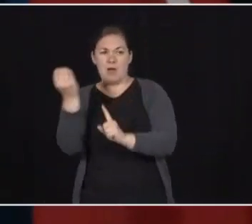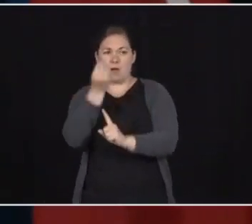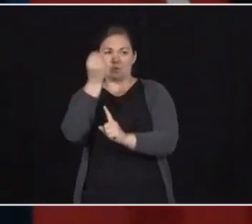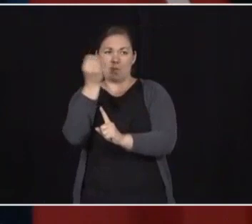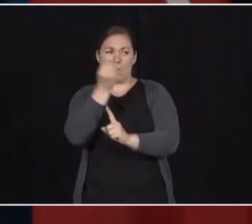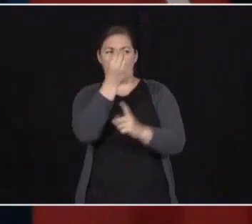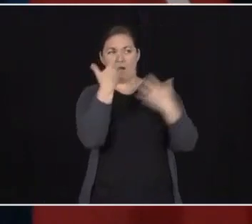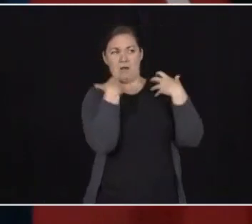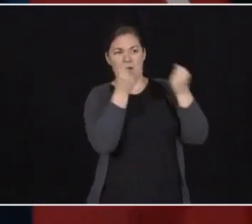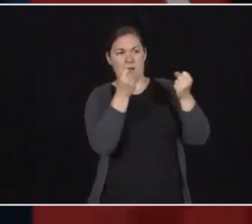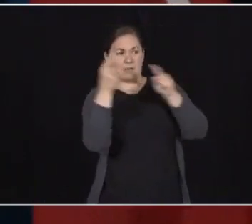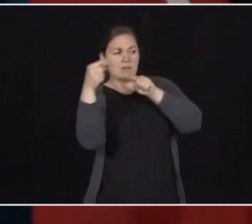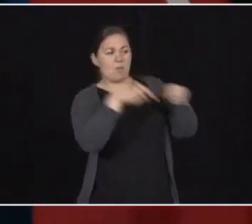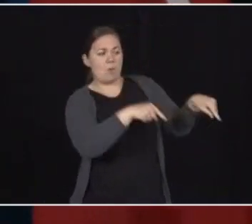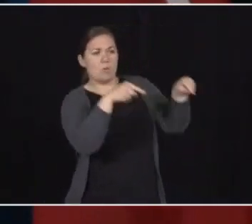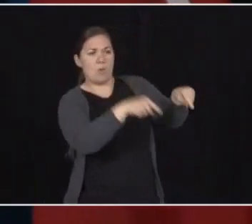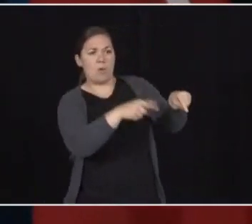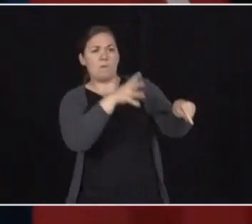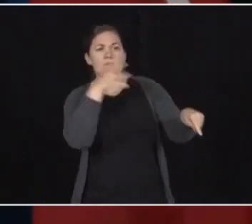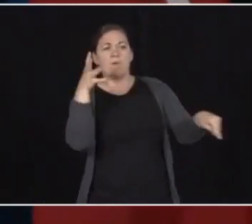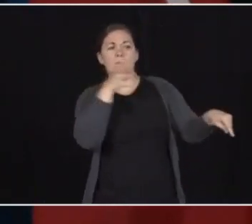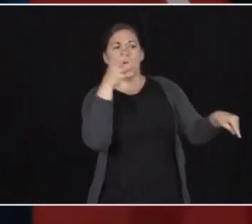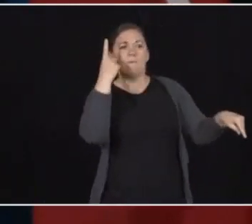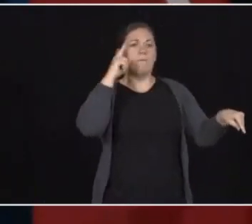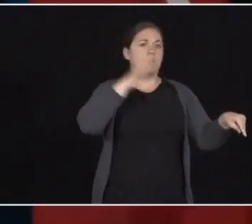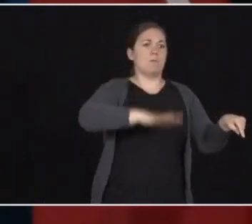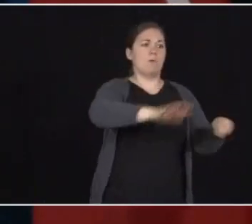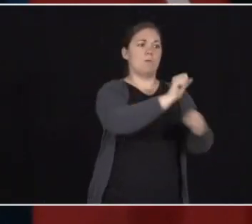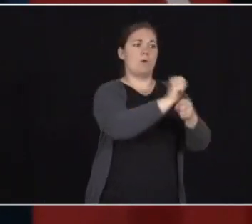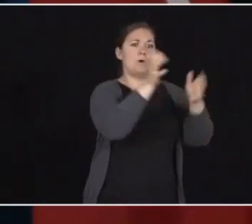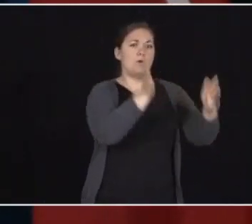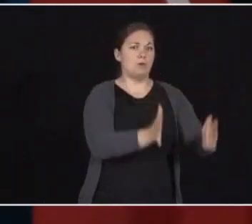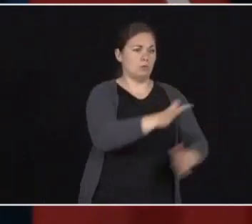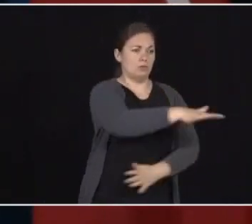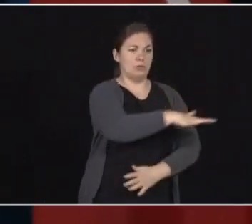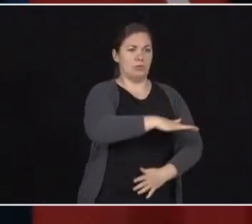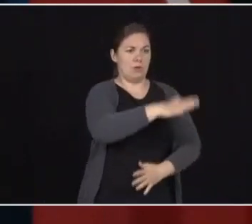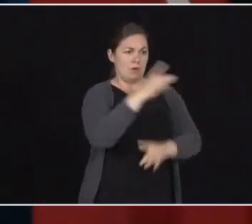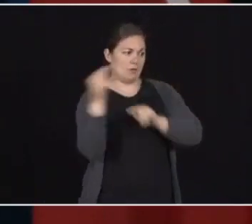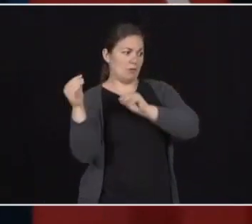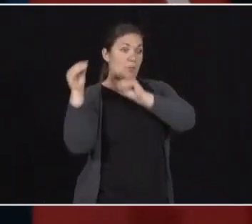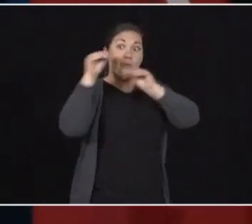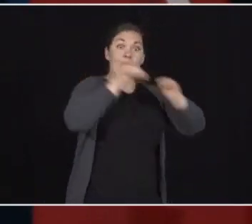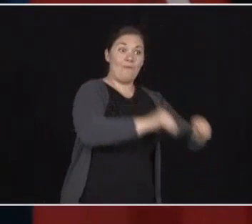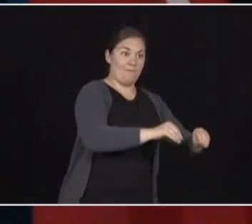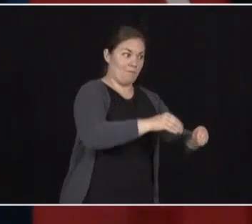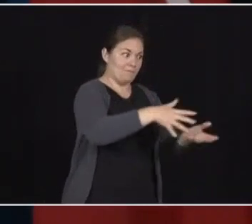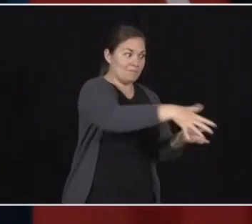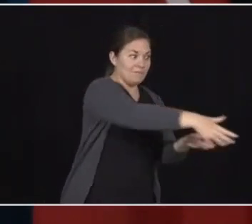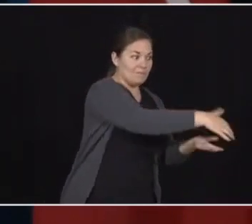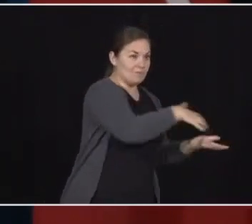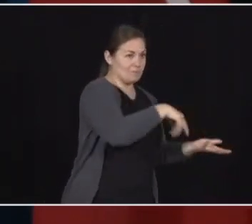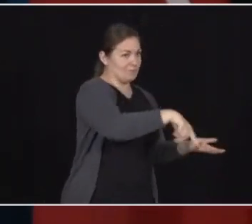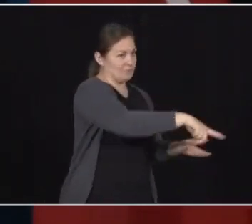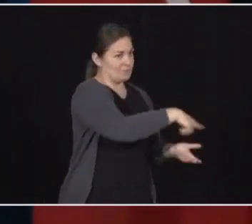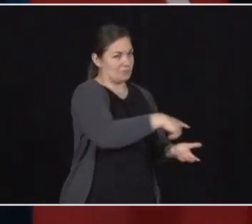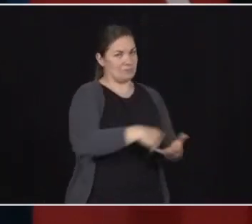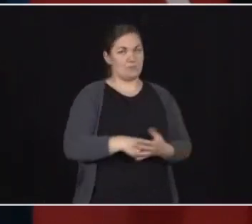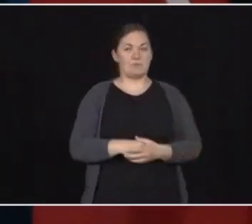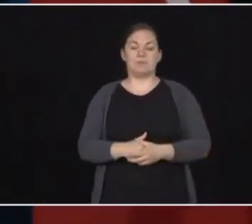and focusing on the migrant workers that are here, and there's quite a few of them. Next